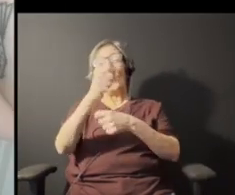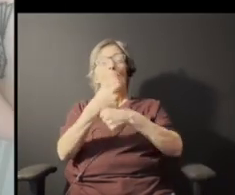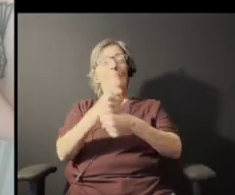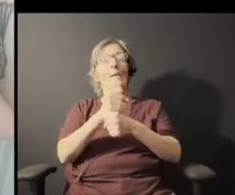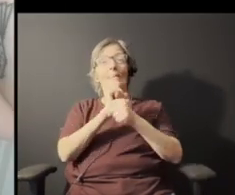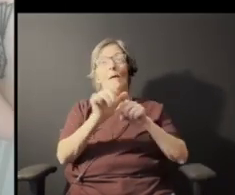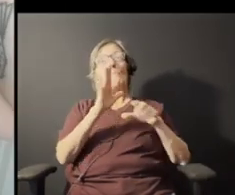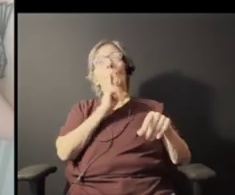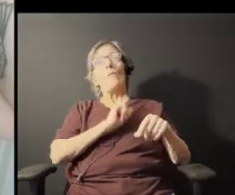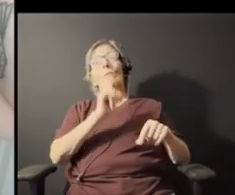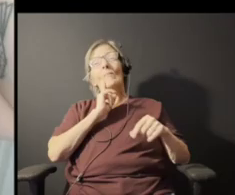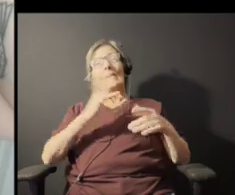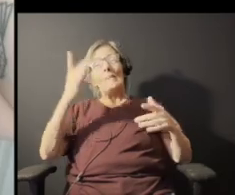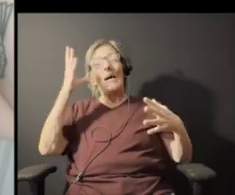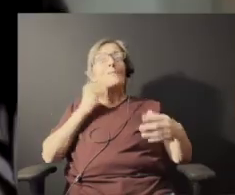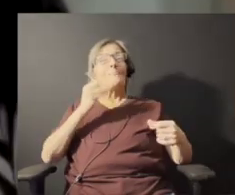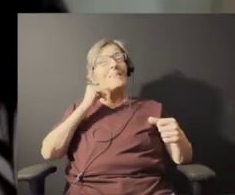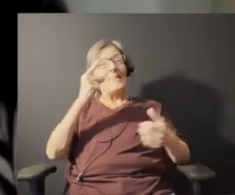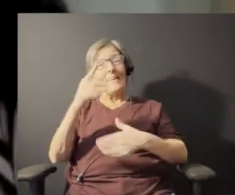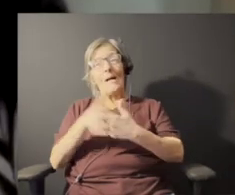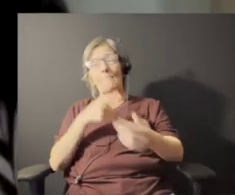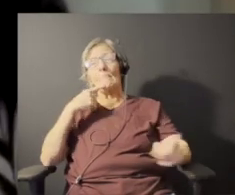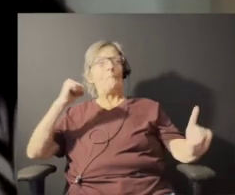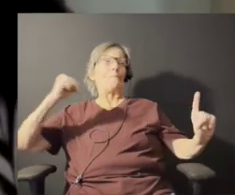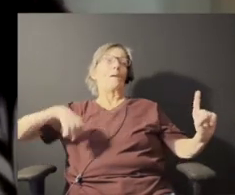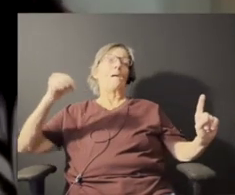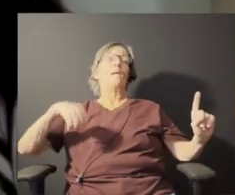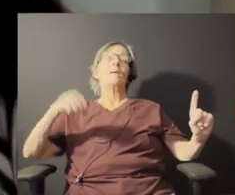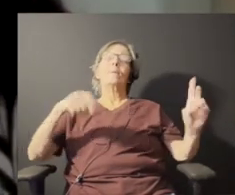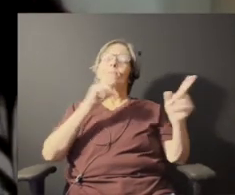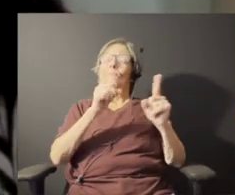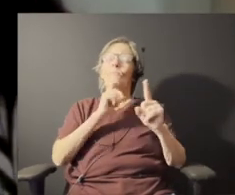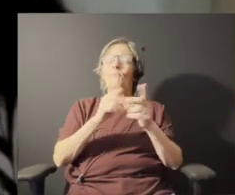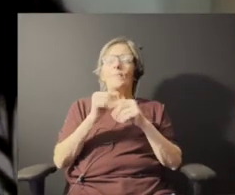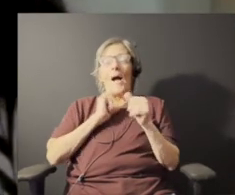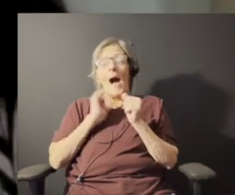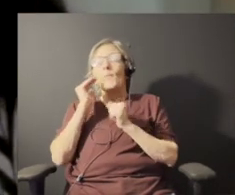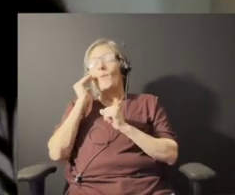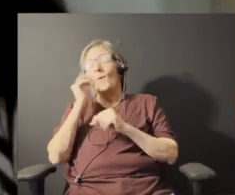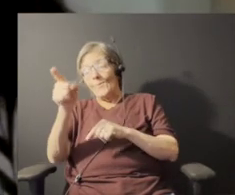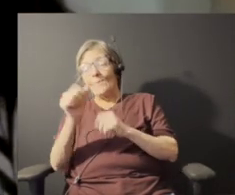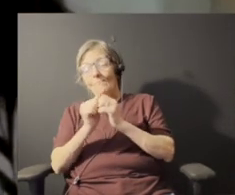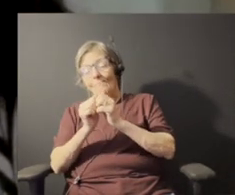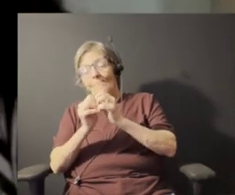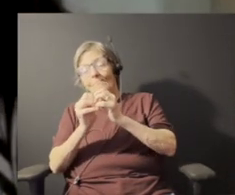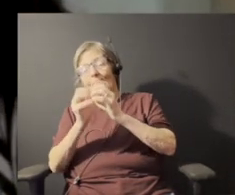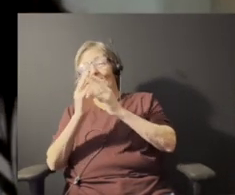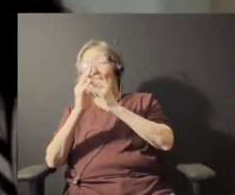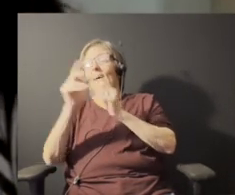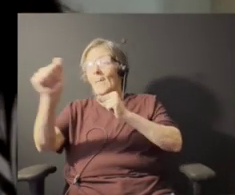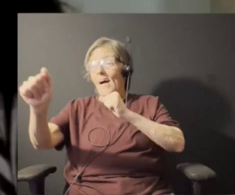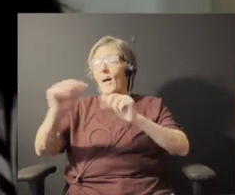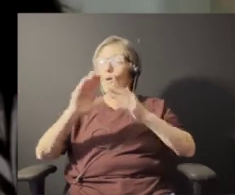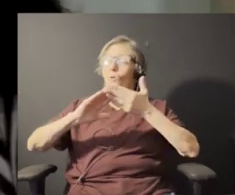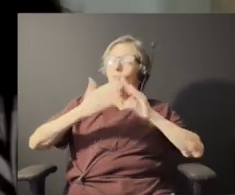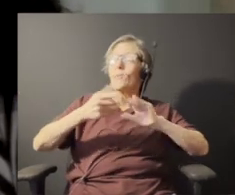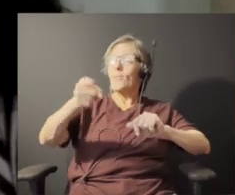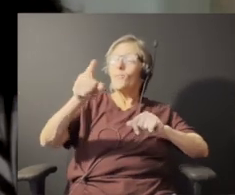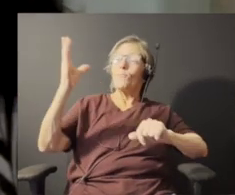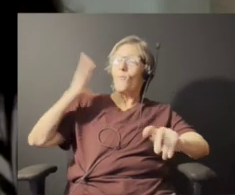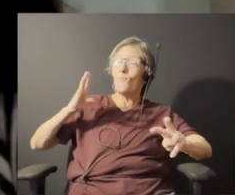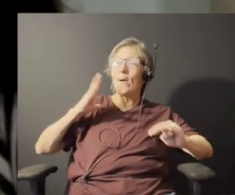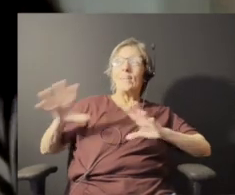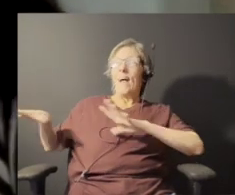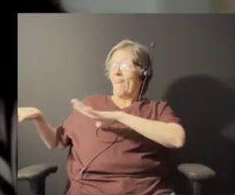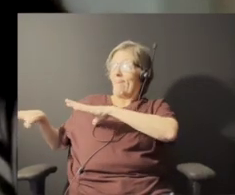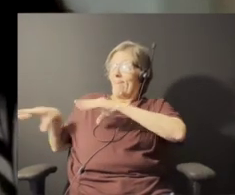be such a lonely experience anyway. But oh, it can be, yeah. But I know that you had built up a community where you were before, and